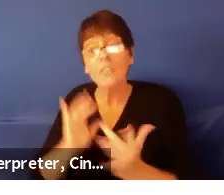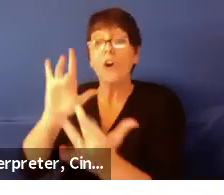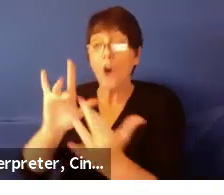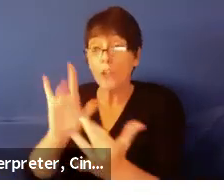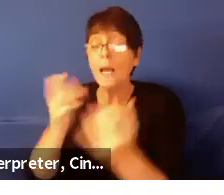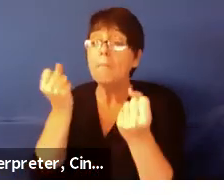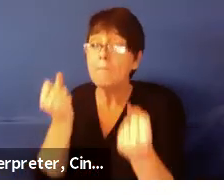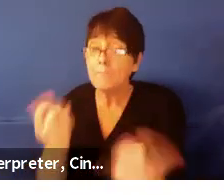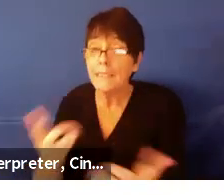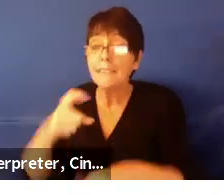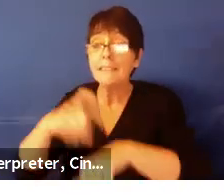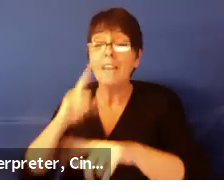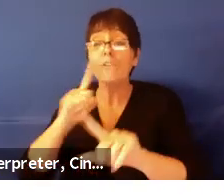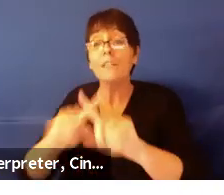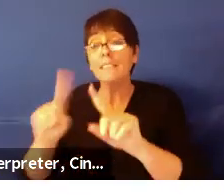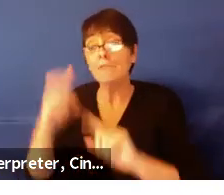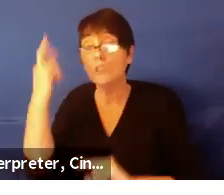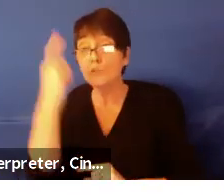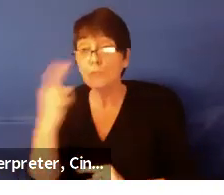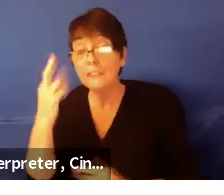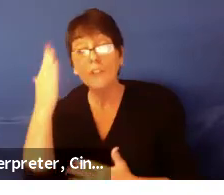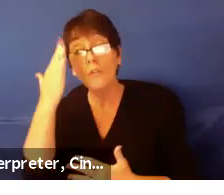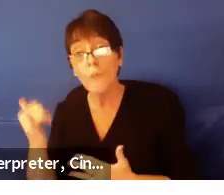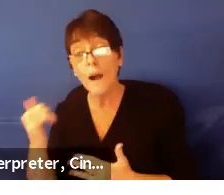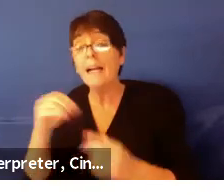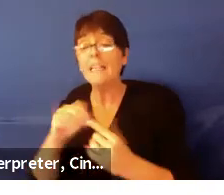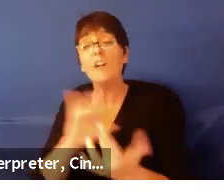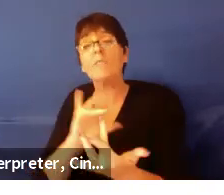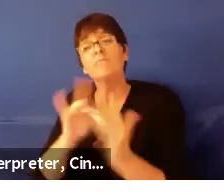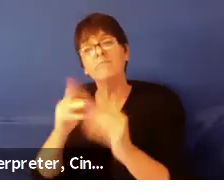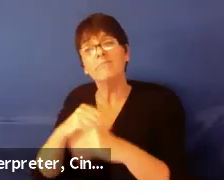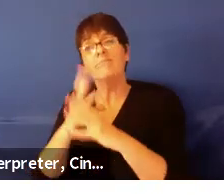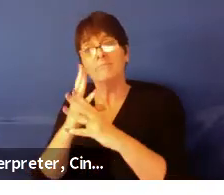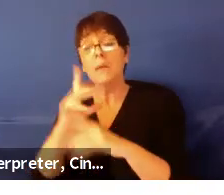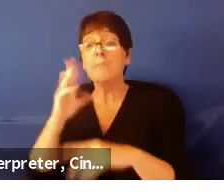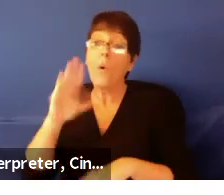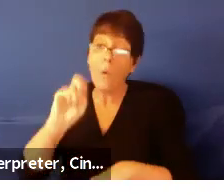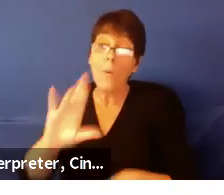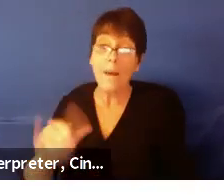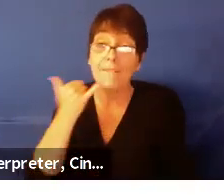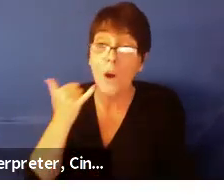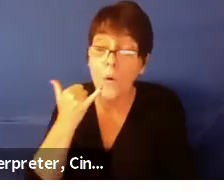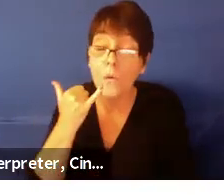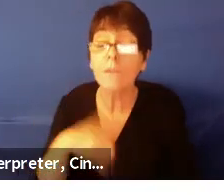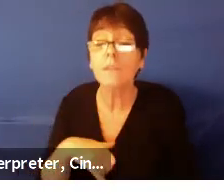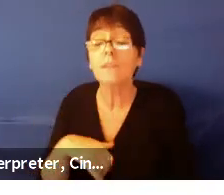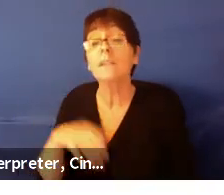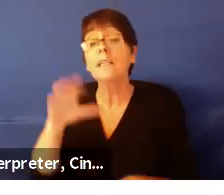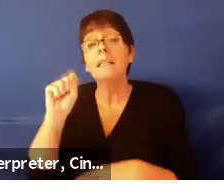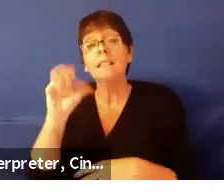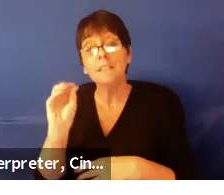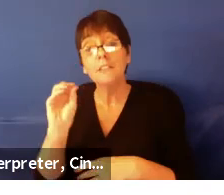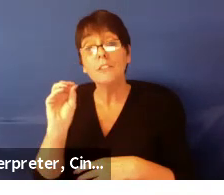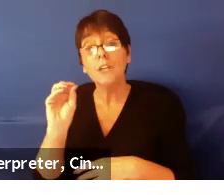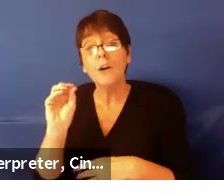different reasons by responders, mostly in the virtual setting, so that means a phone call. So casework,